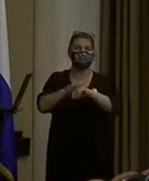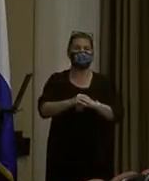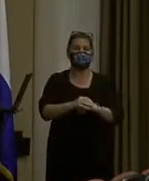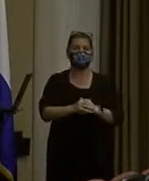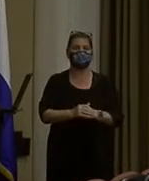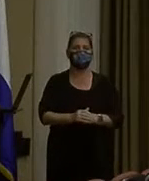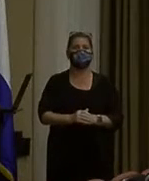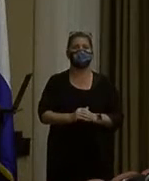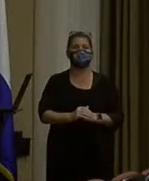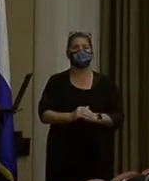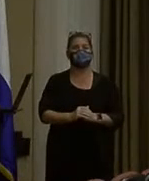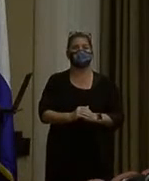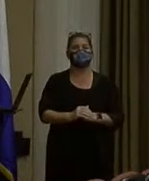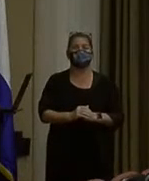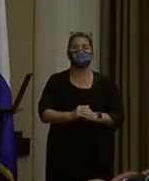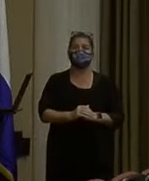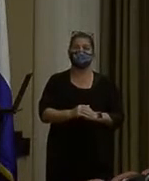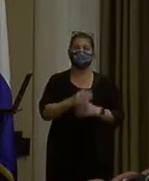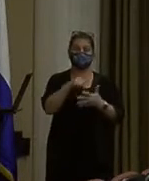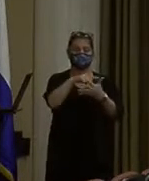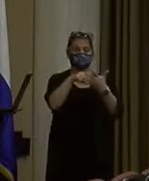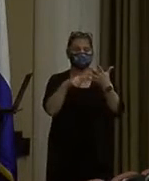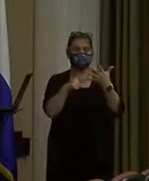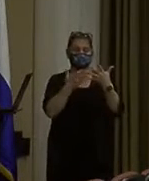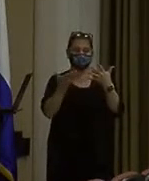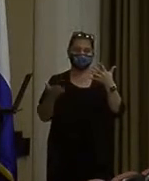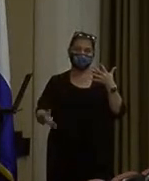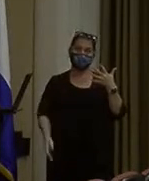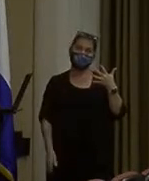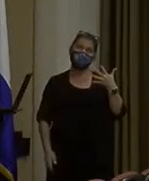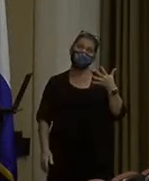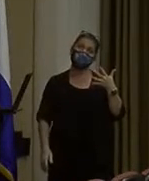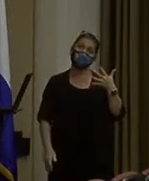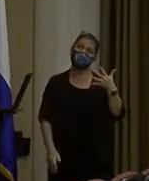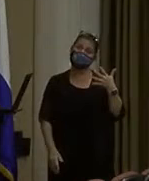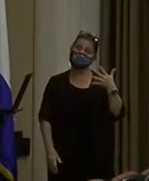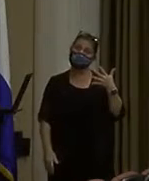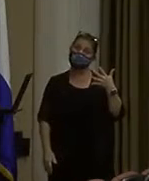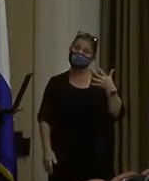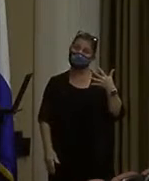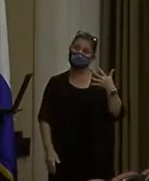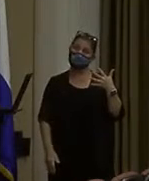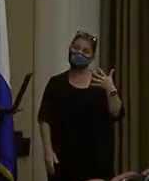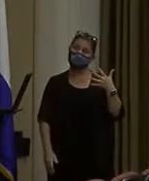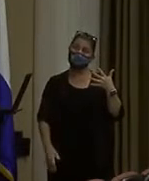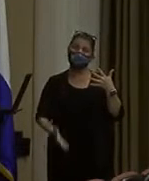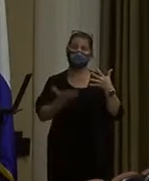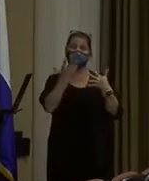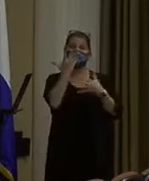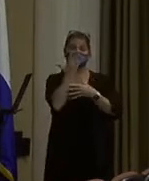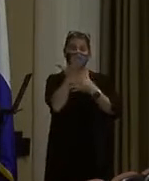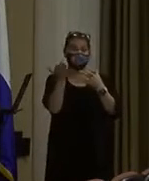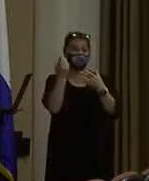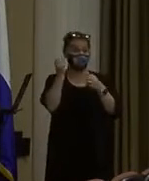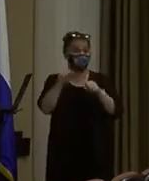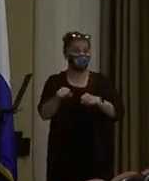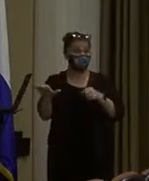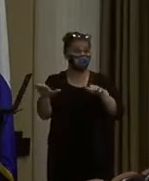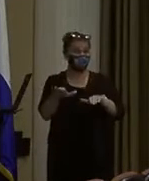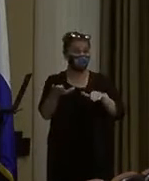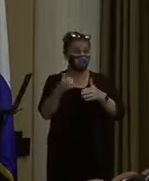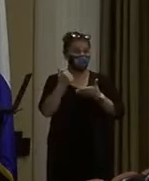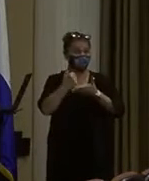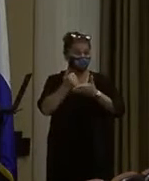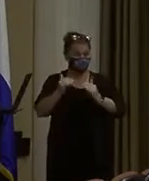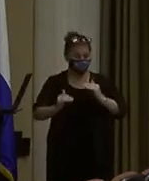moving forward. So here are 5 things that I want to leave you with as I close my remarks. 5 things that we can do to elevate health